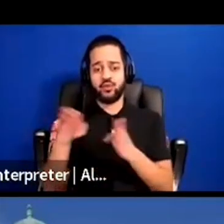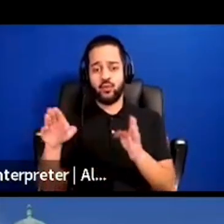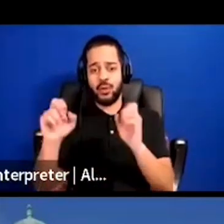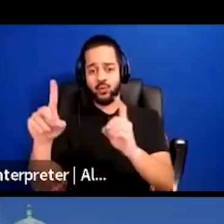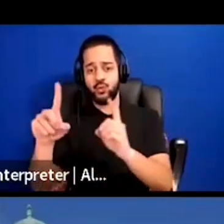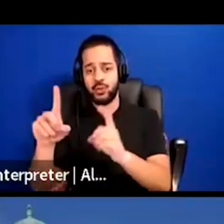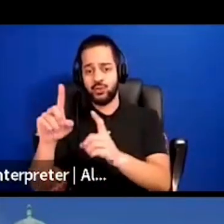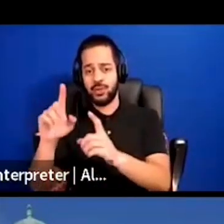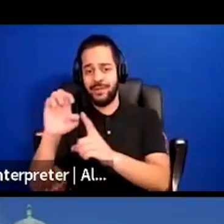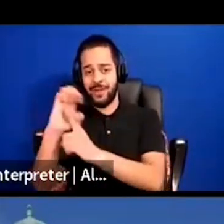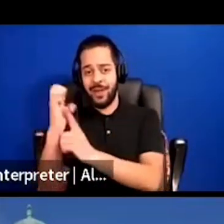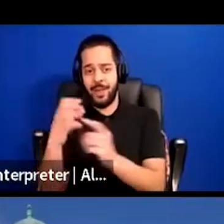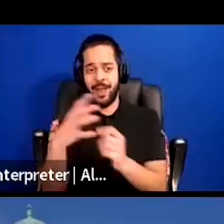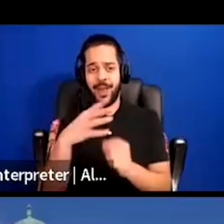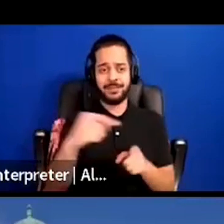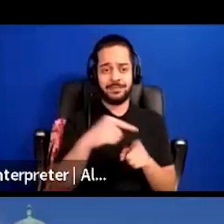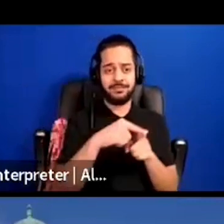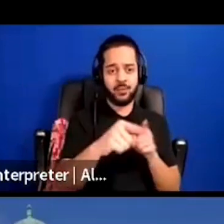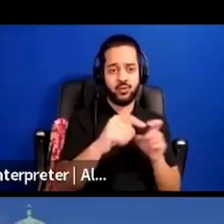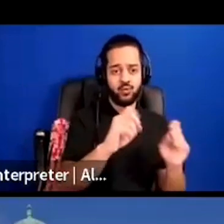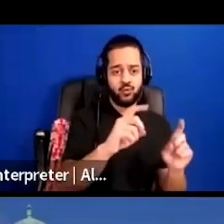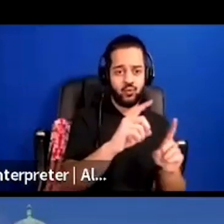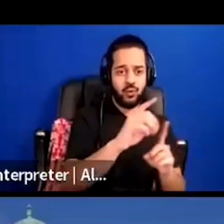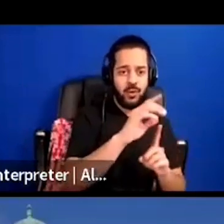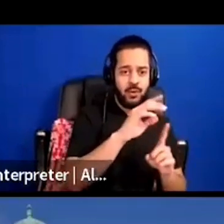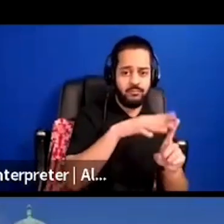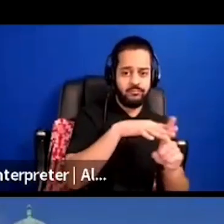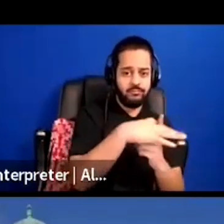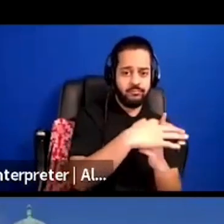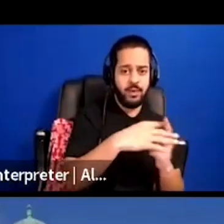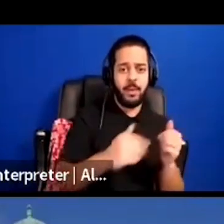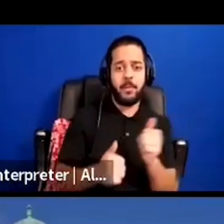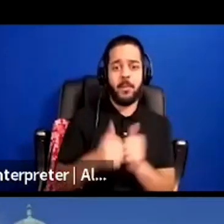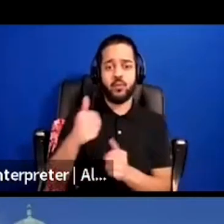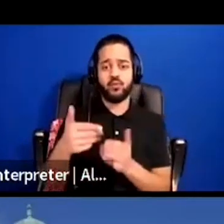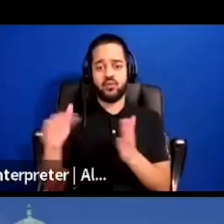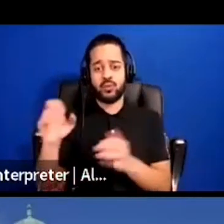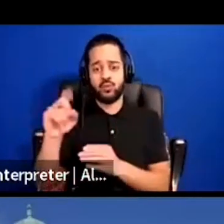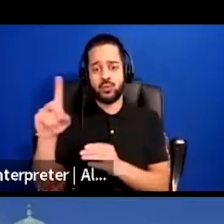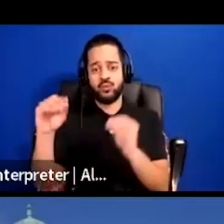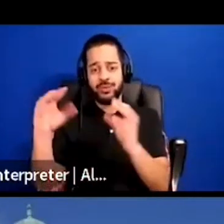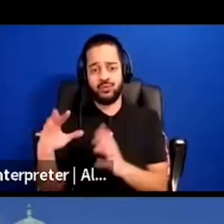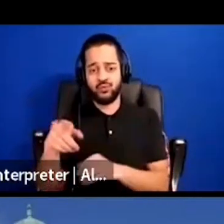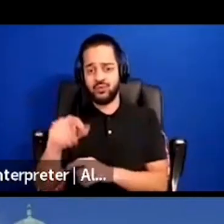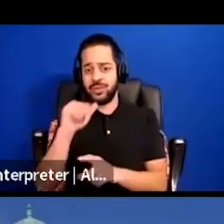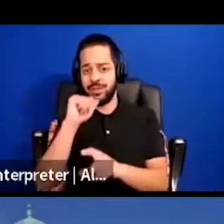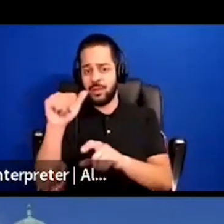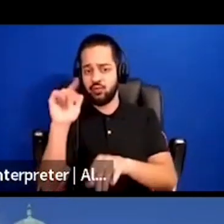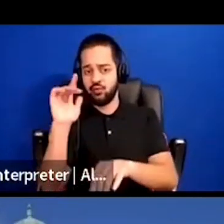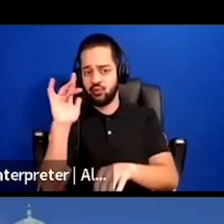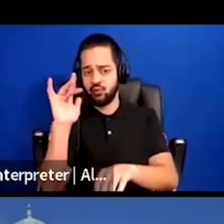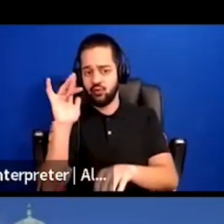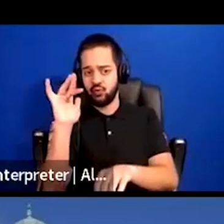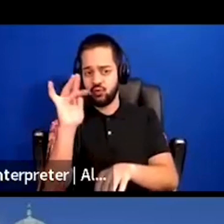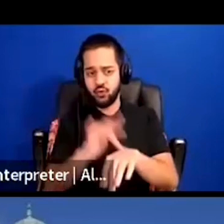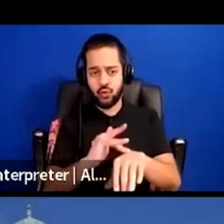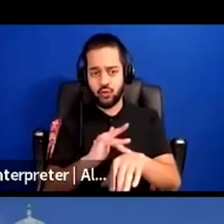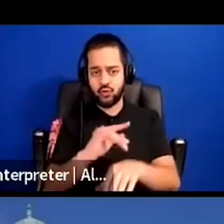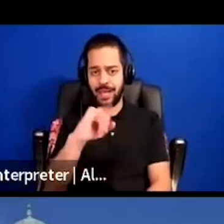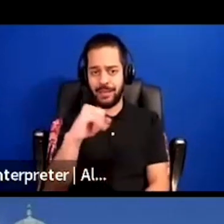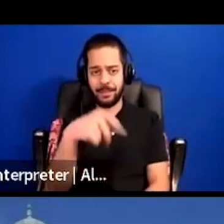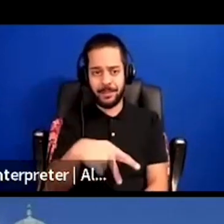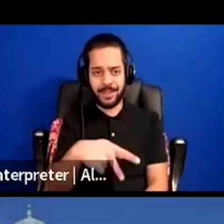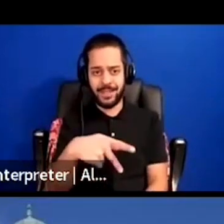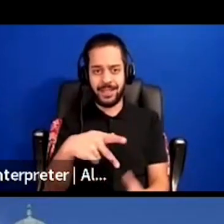them move along with whatever that skill is. Most general education teachers are not even touching the IEP in that